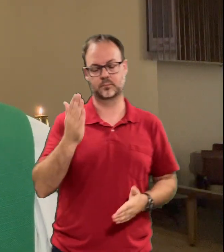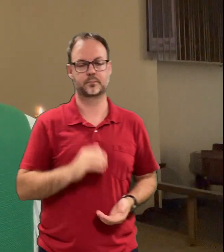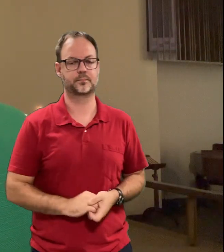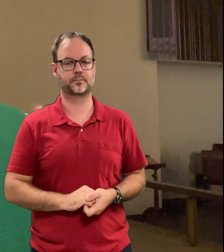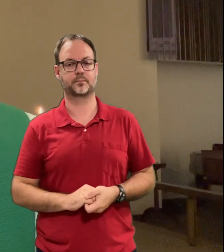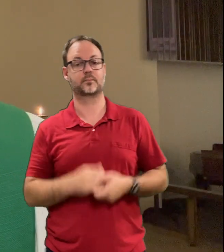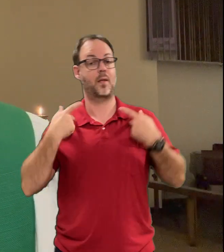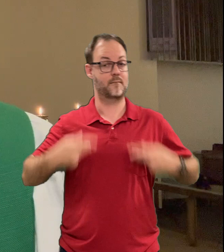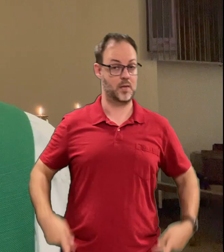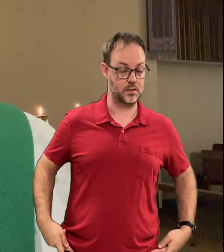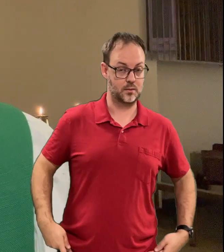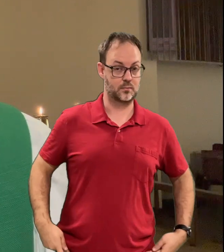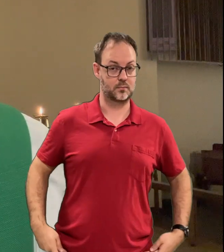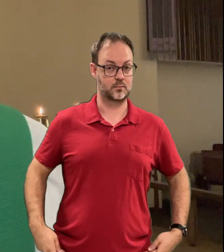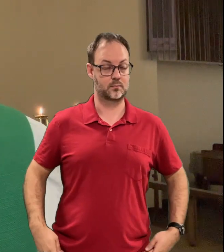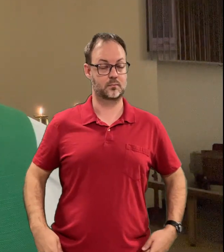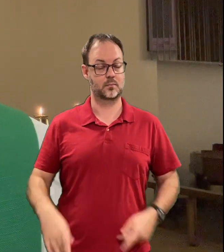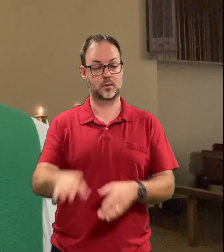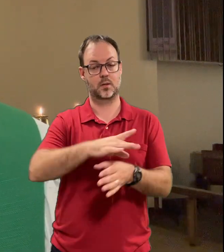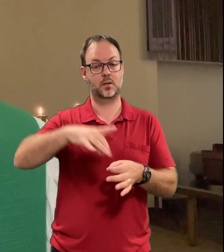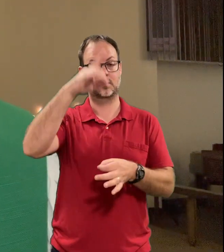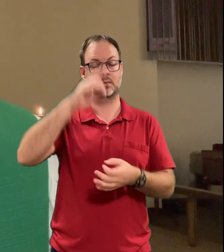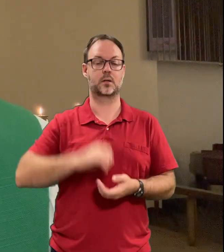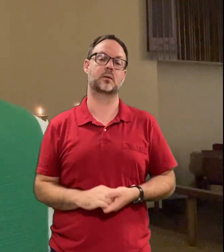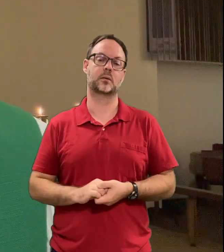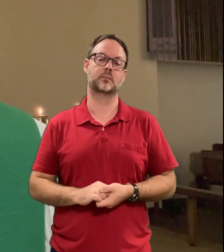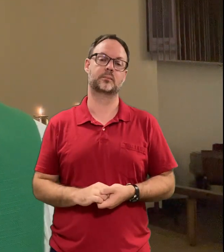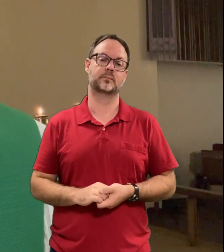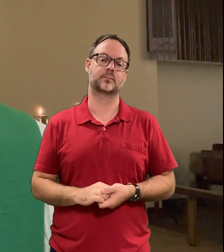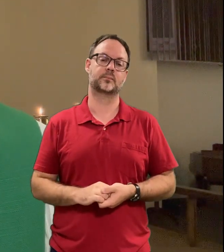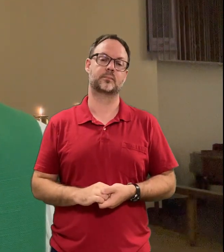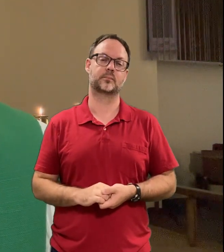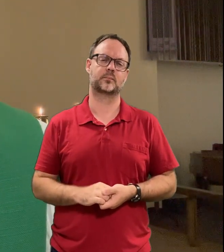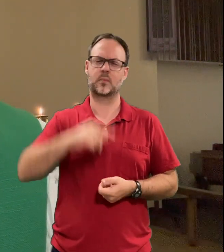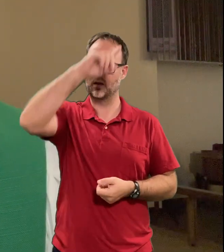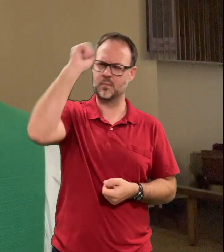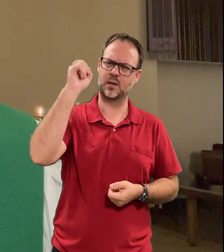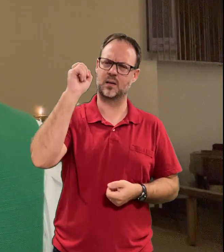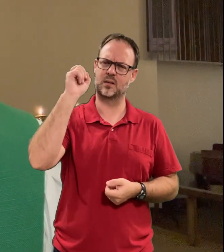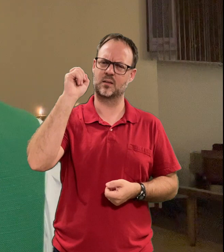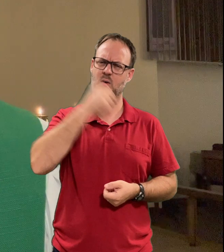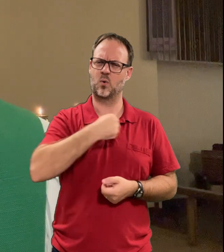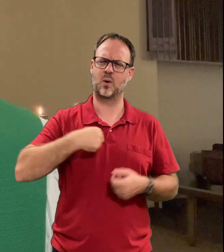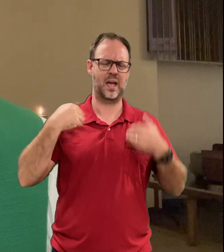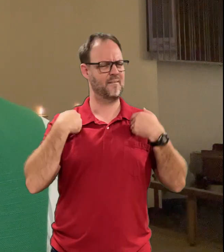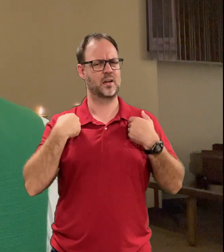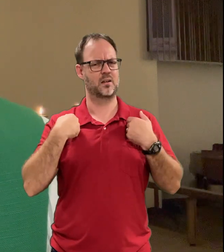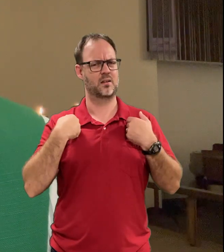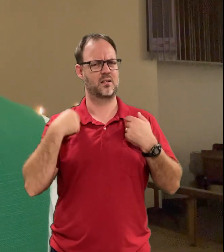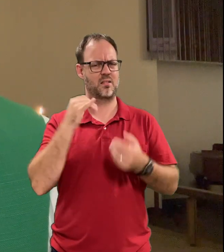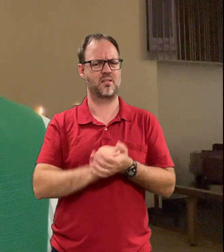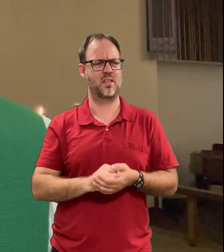hand, both physically and spiritually. And because we